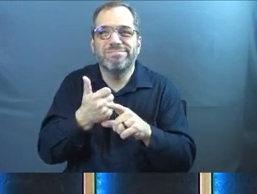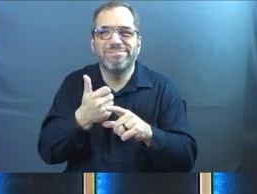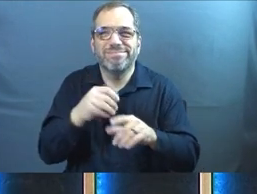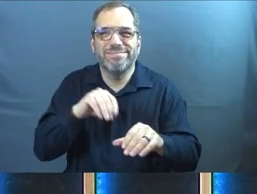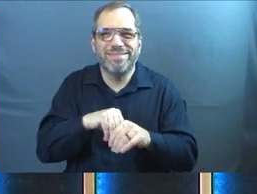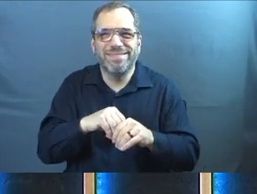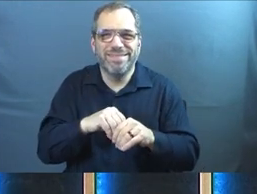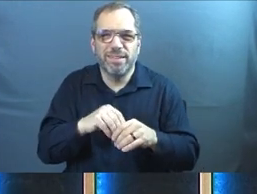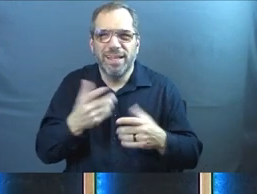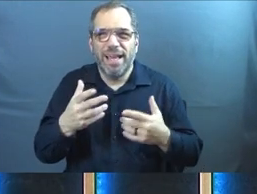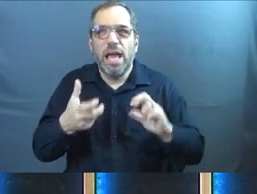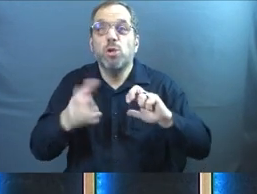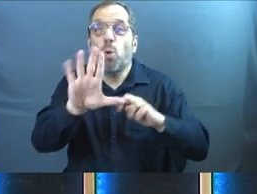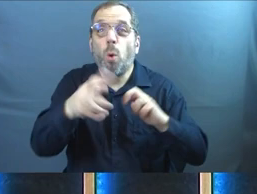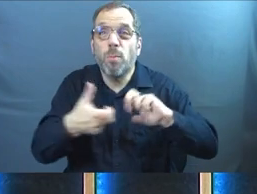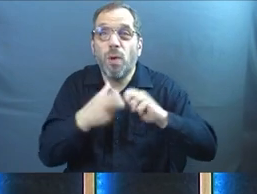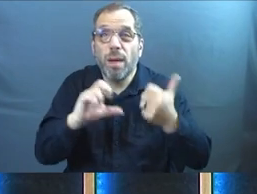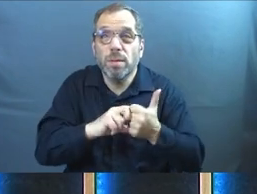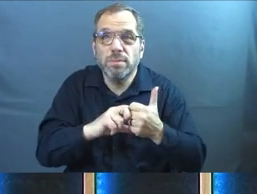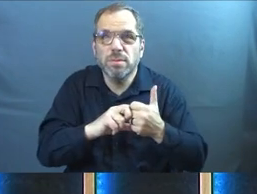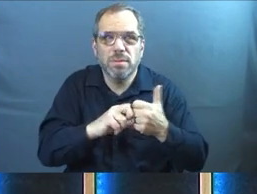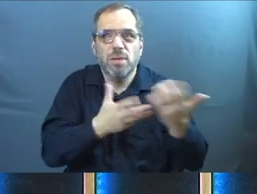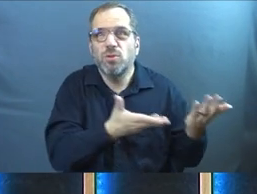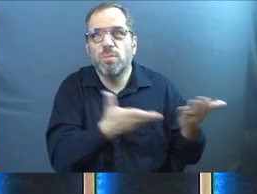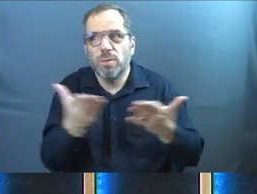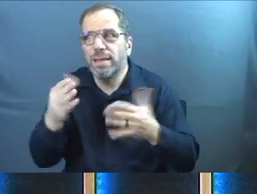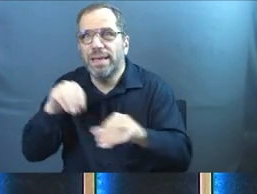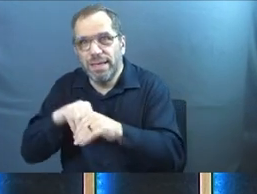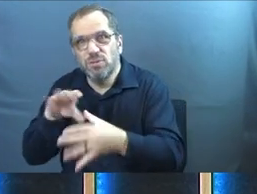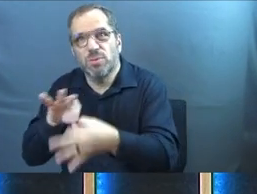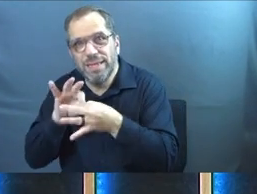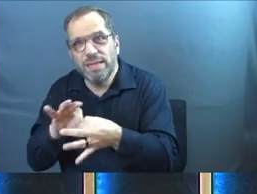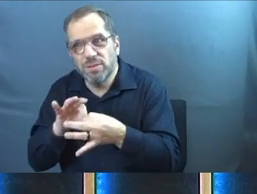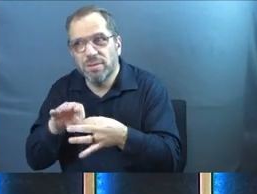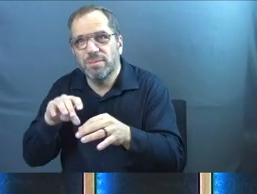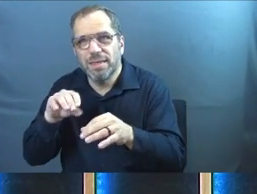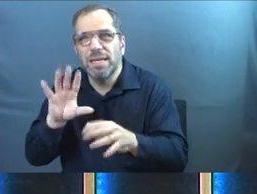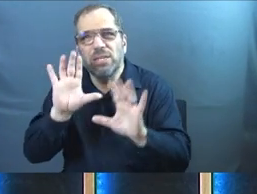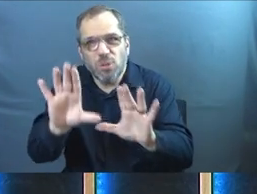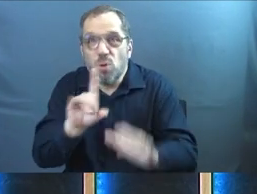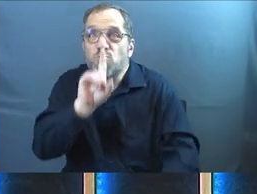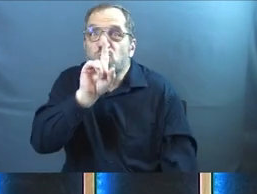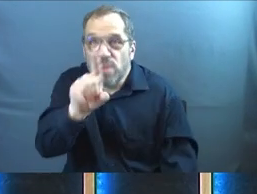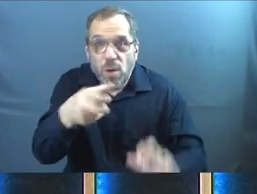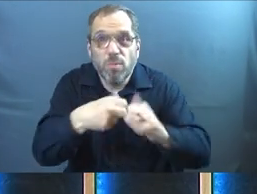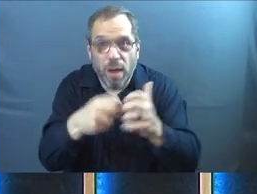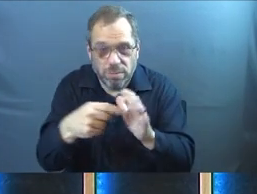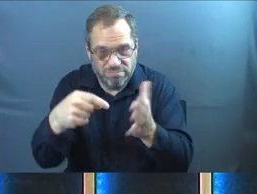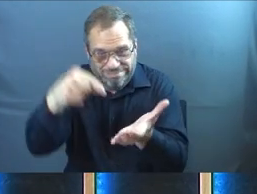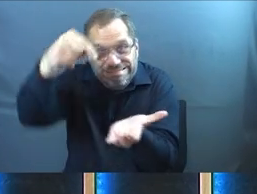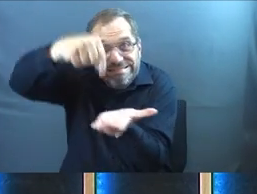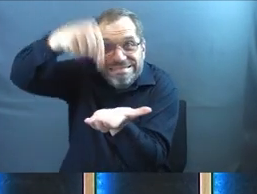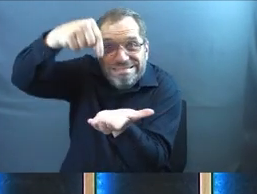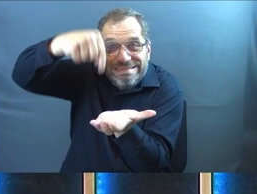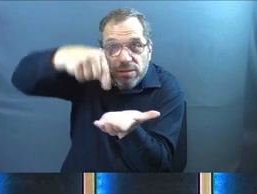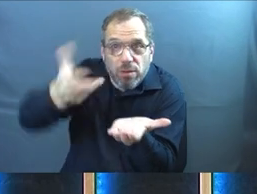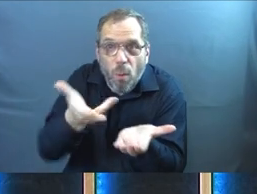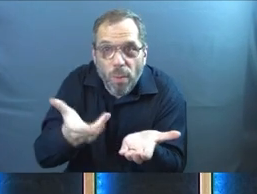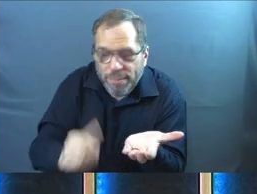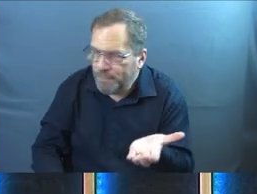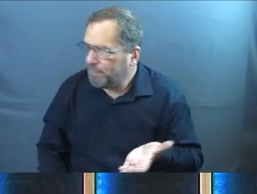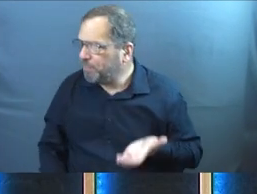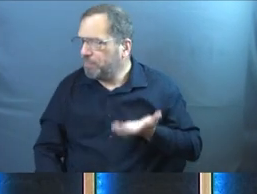Some of you got that. Okay. But here's the real problem with it, is